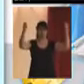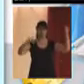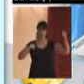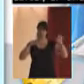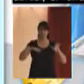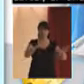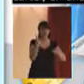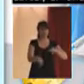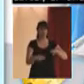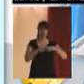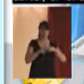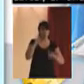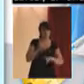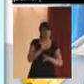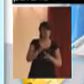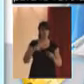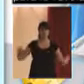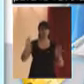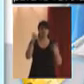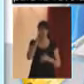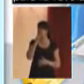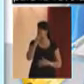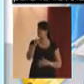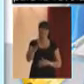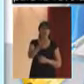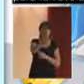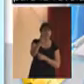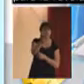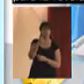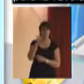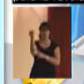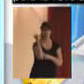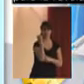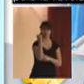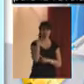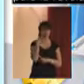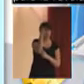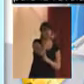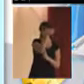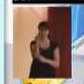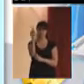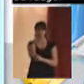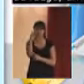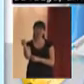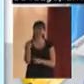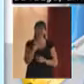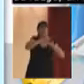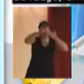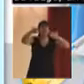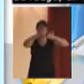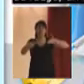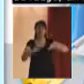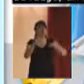another demonstration saying "Tools for Revolution," and he has crossed out a gun, a knife, and he has